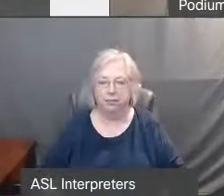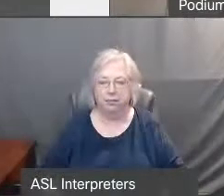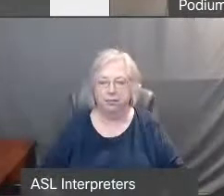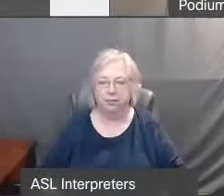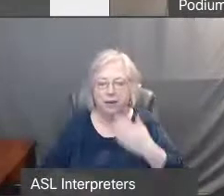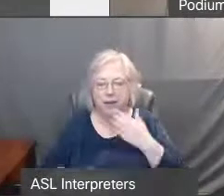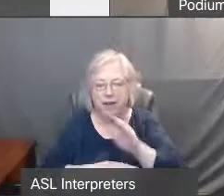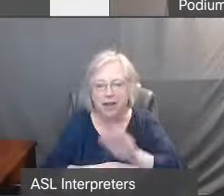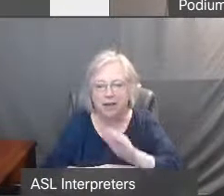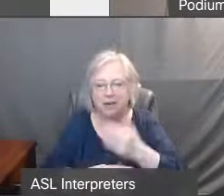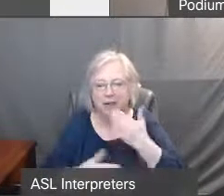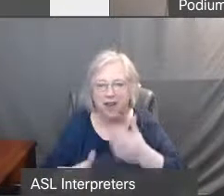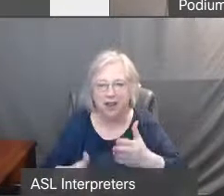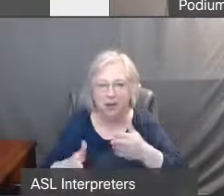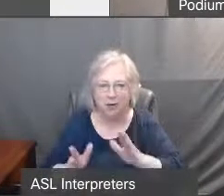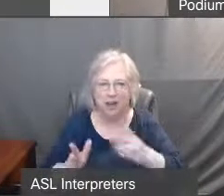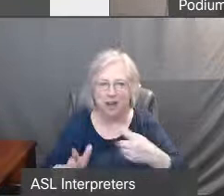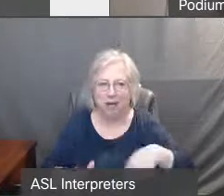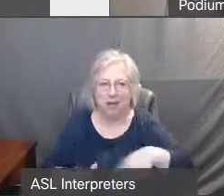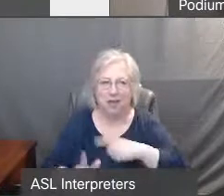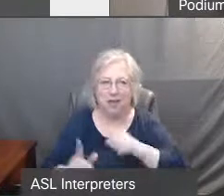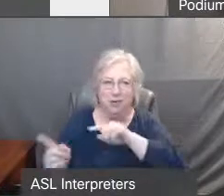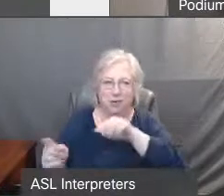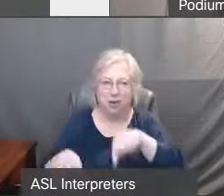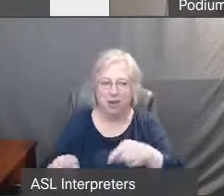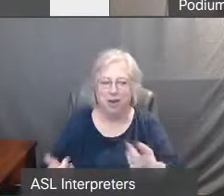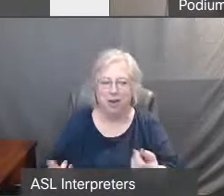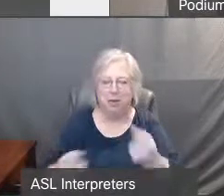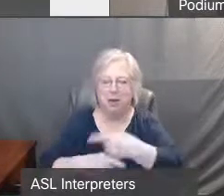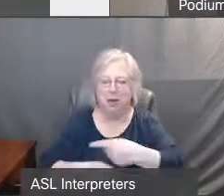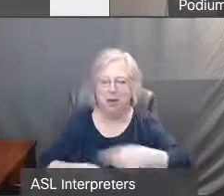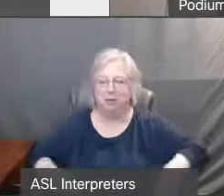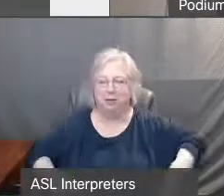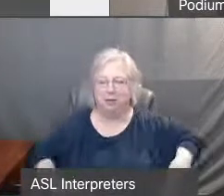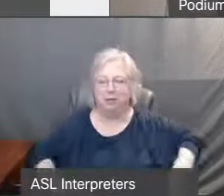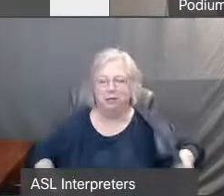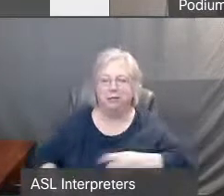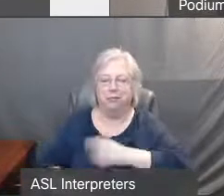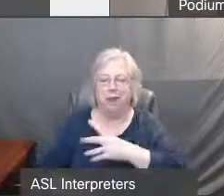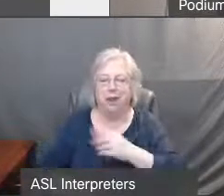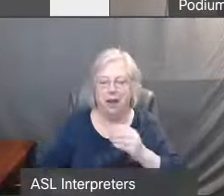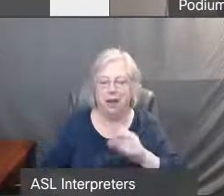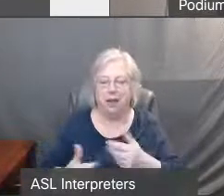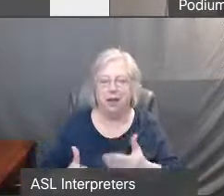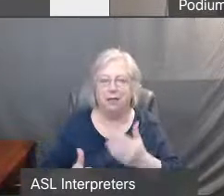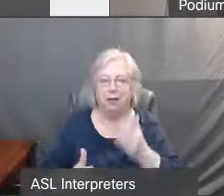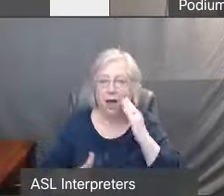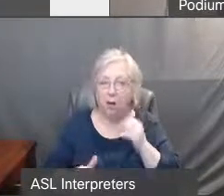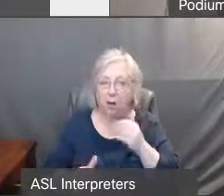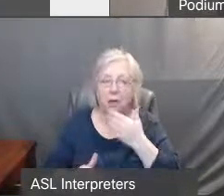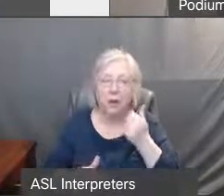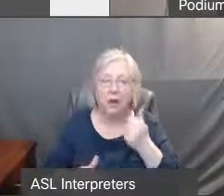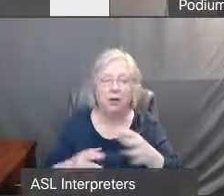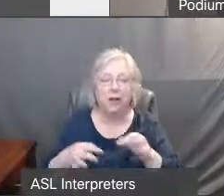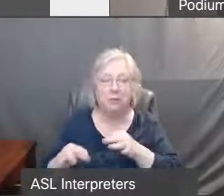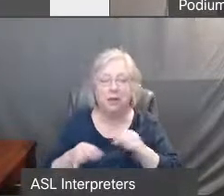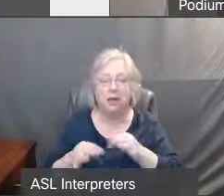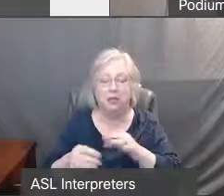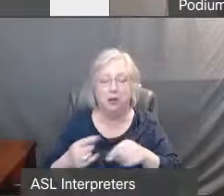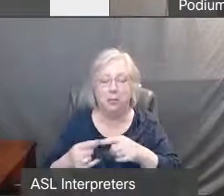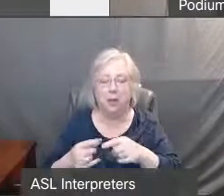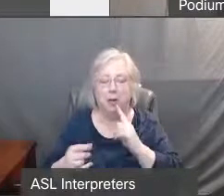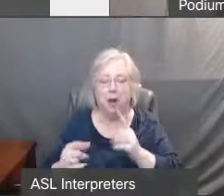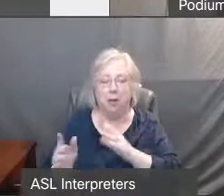Afternoon. Thank you guys for allowing us to attend today and give, I hope, better explanation as to what our intentions are with